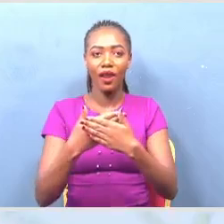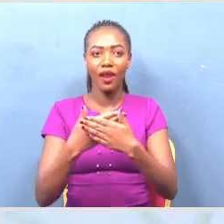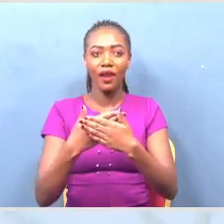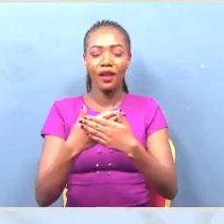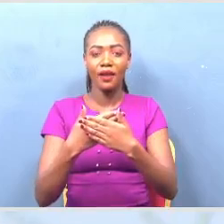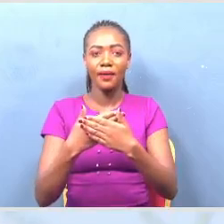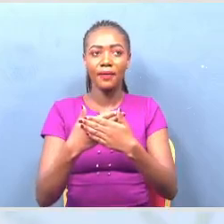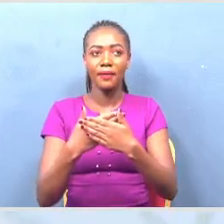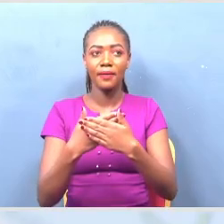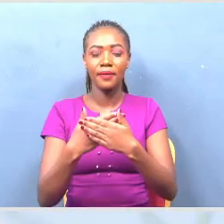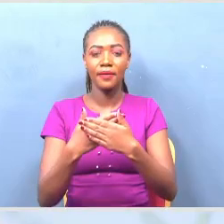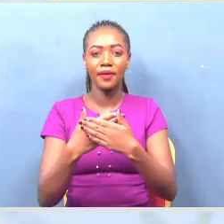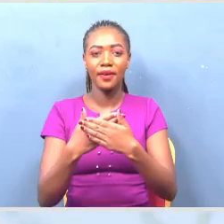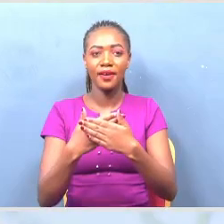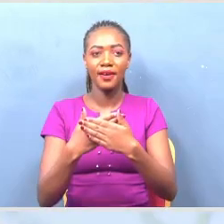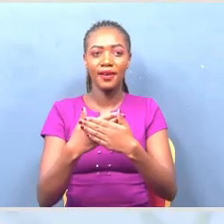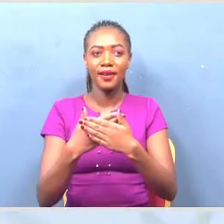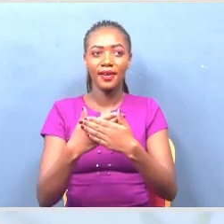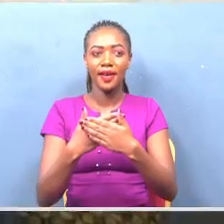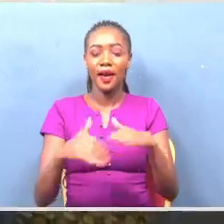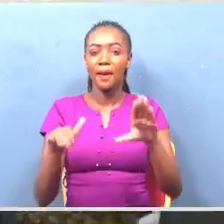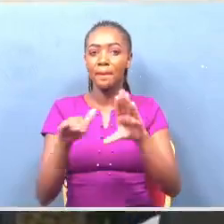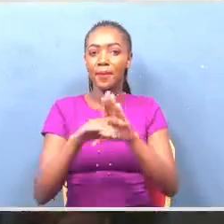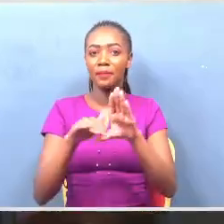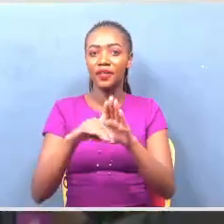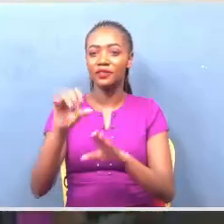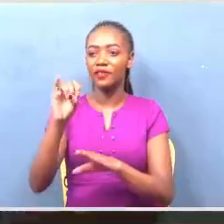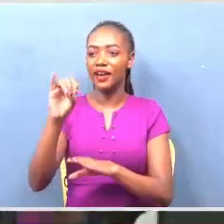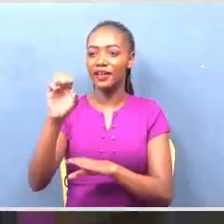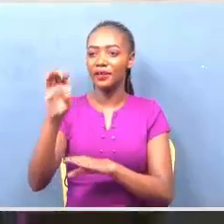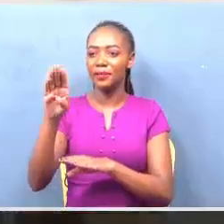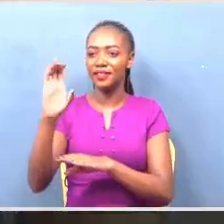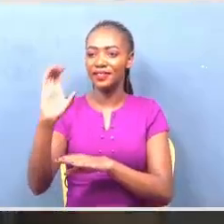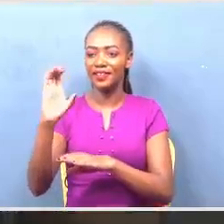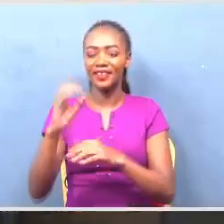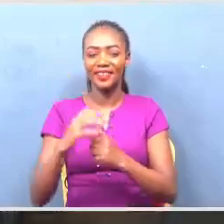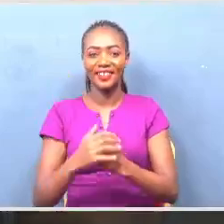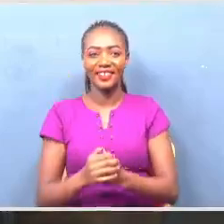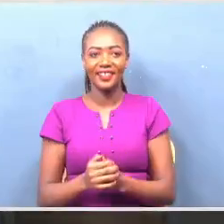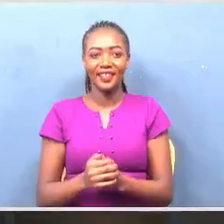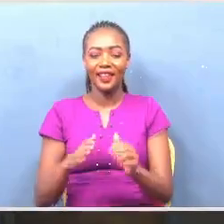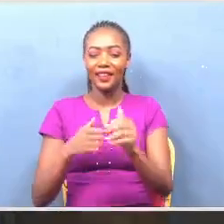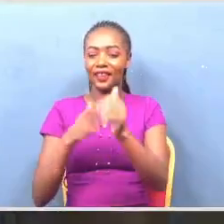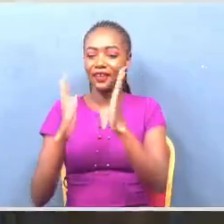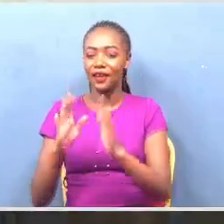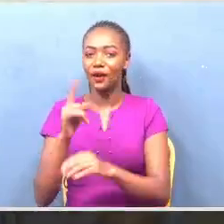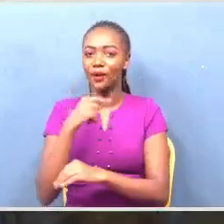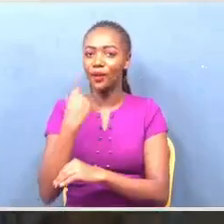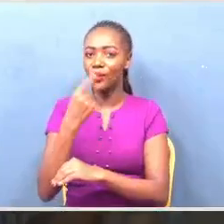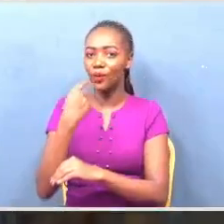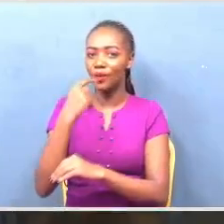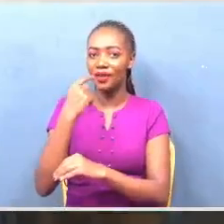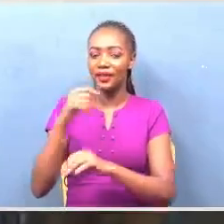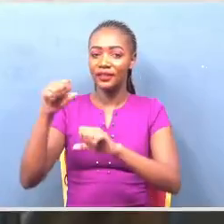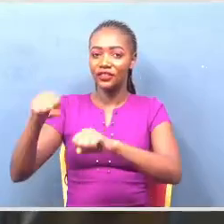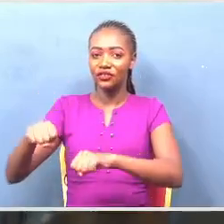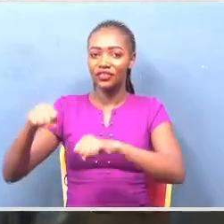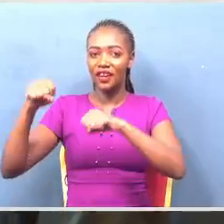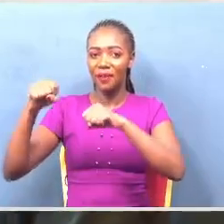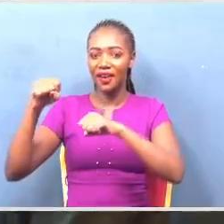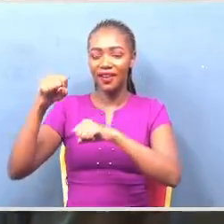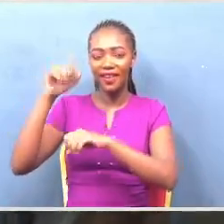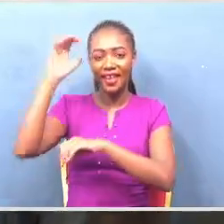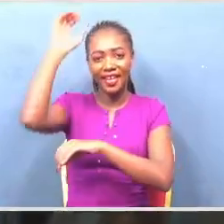members of the Independent Electoral and Boundaries Commission, led by Chairman